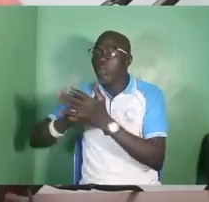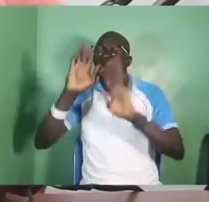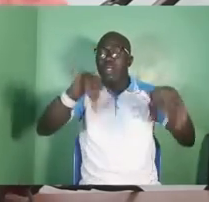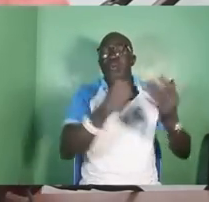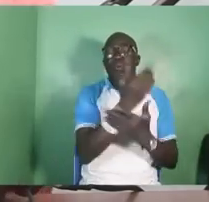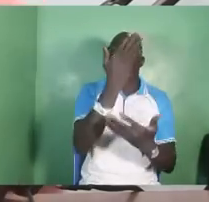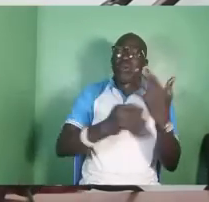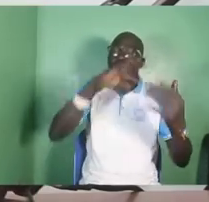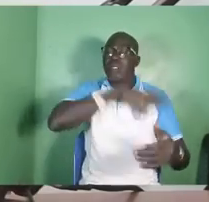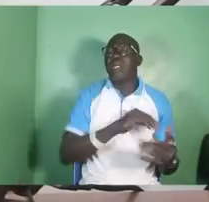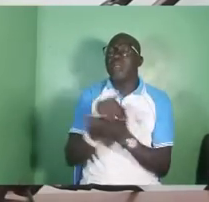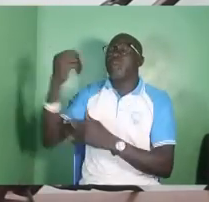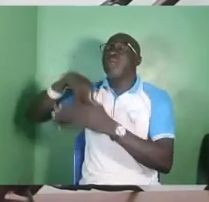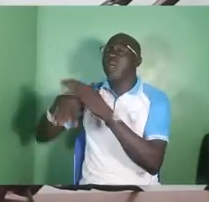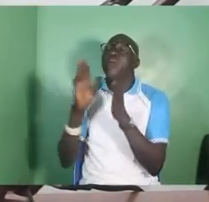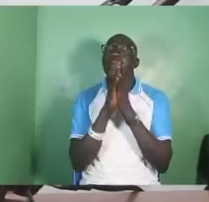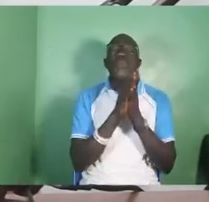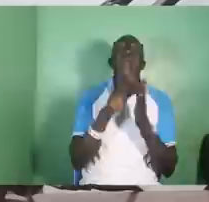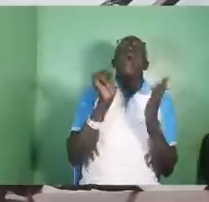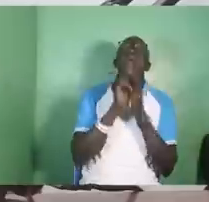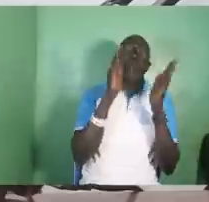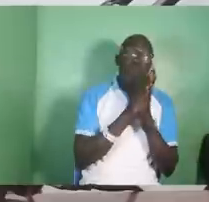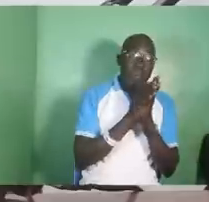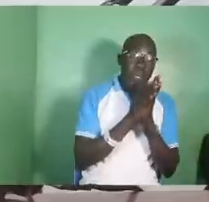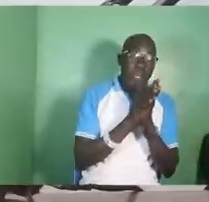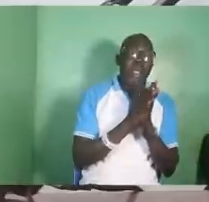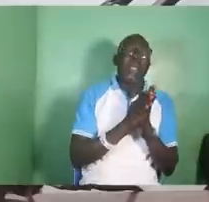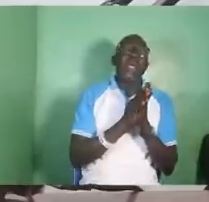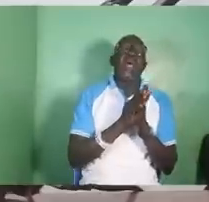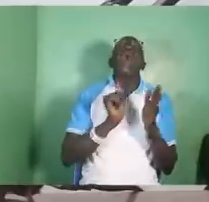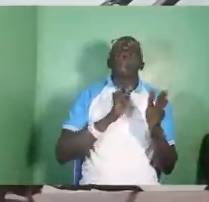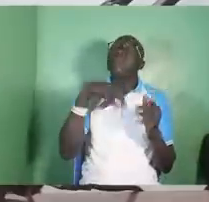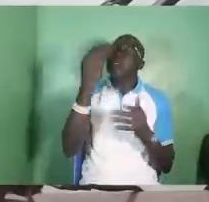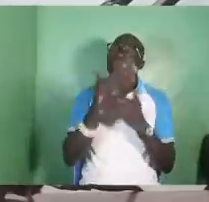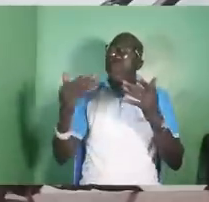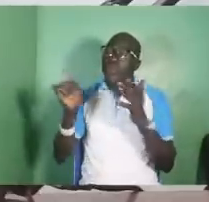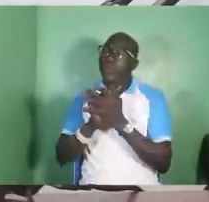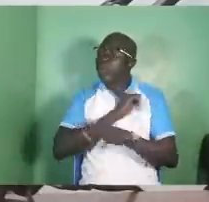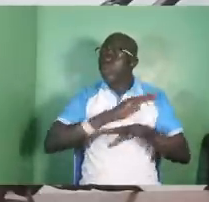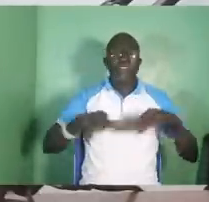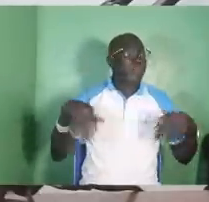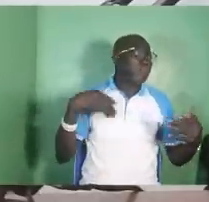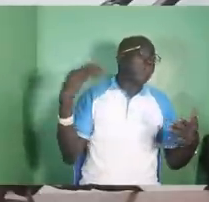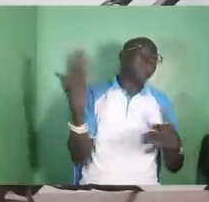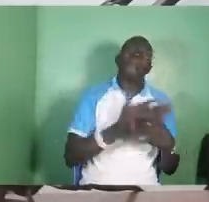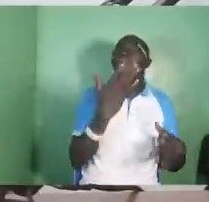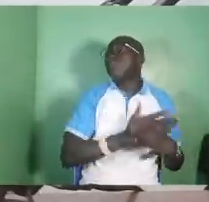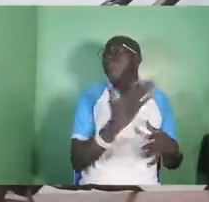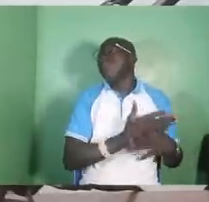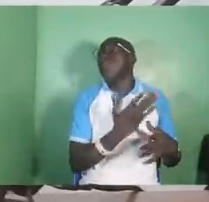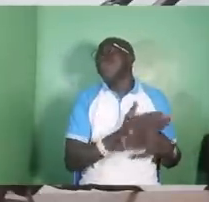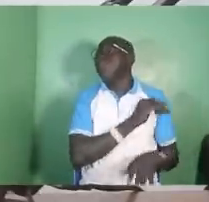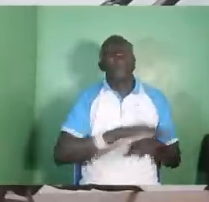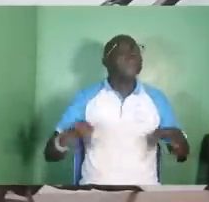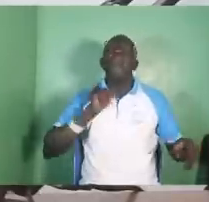front. I'm going back to the front. Oh, my God. But Sanders Brown, I said that I didn't know. They don't fancy something. They don't